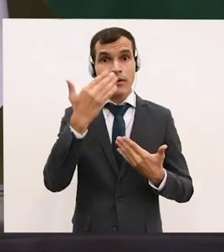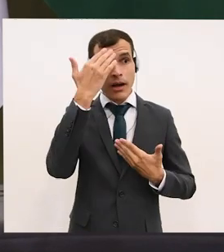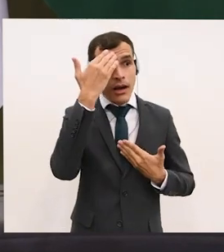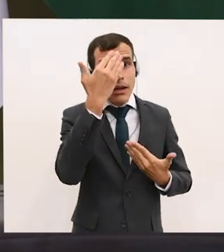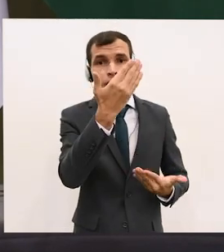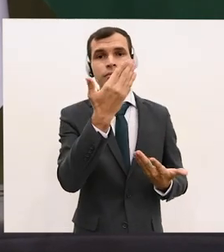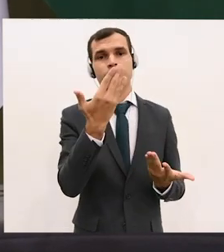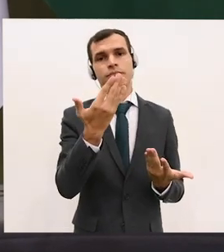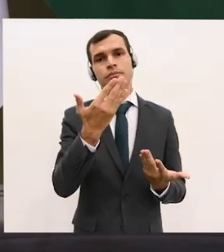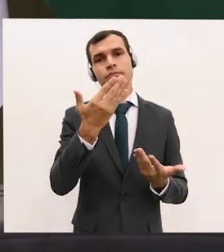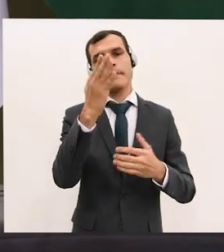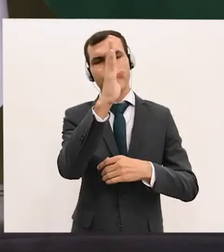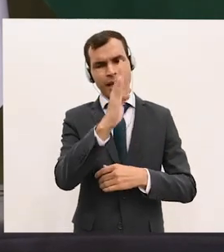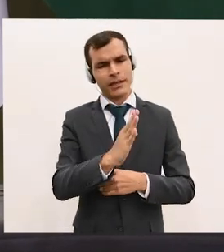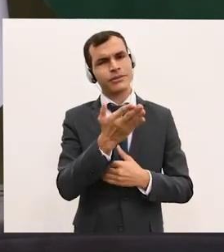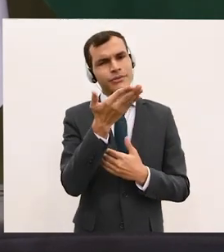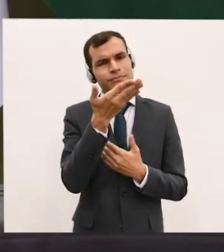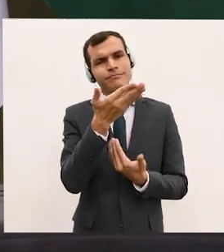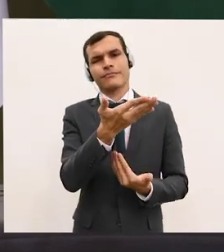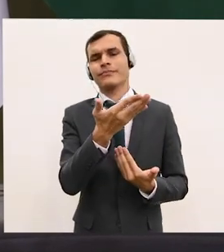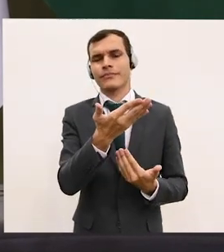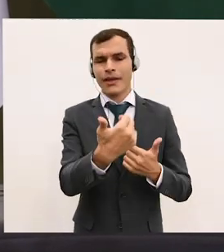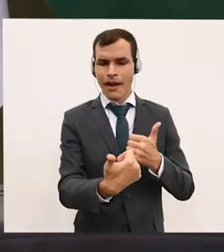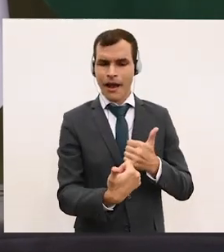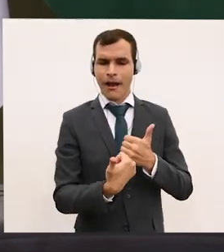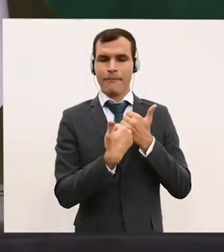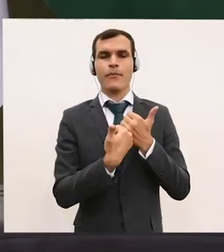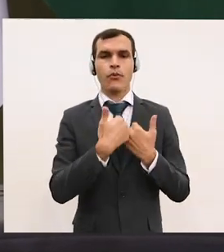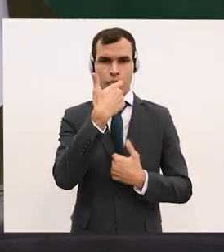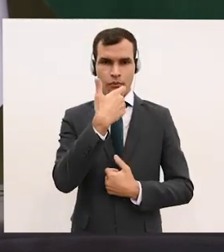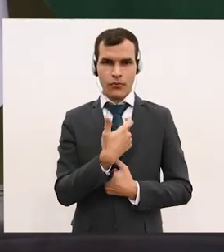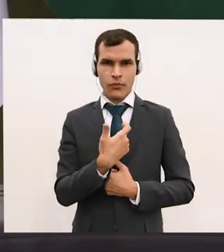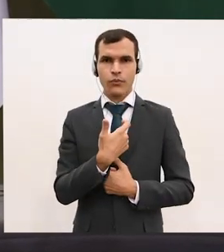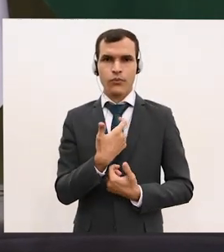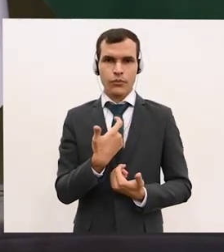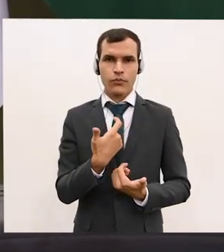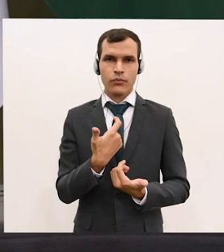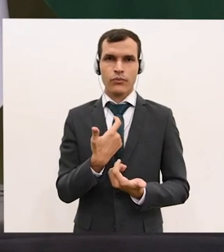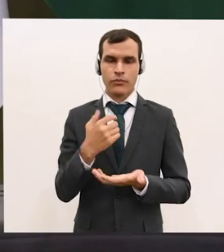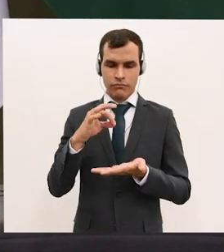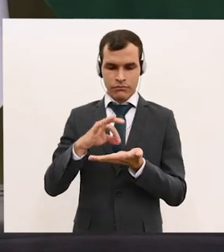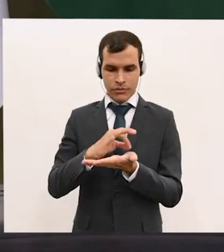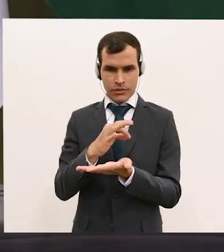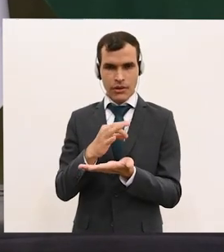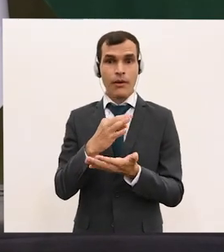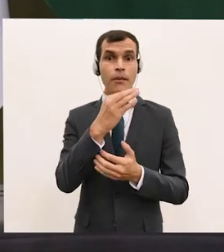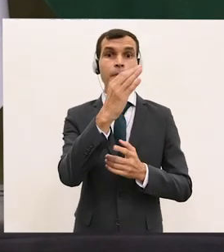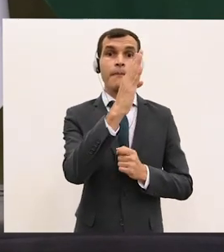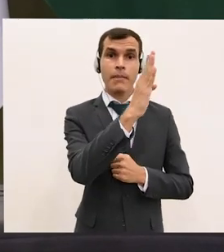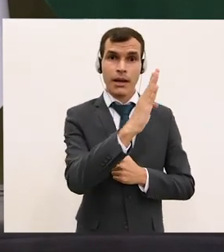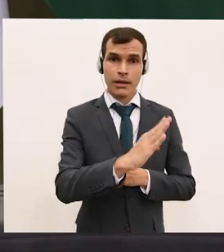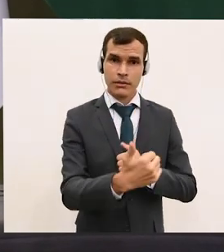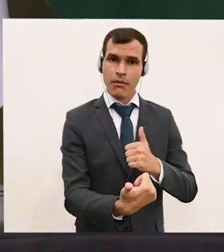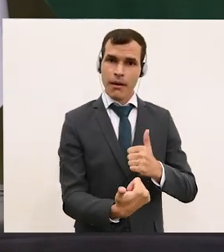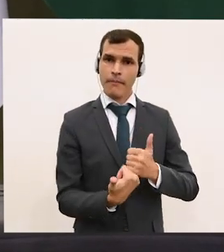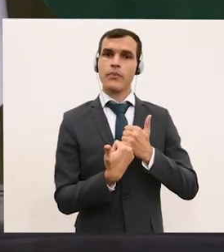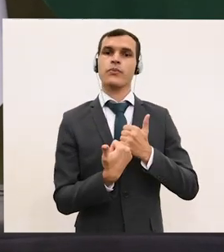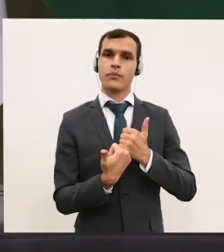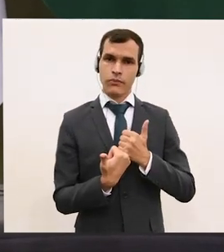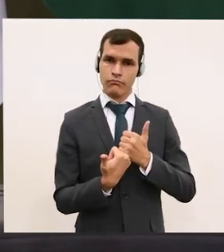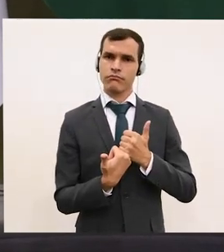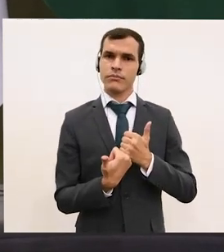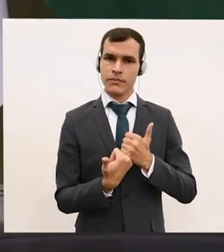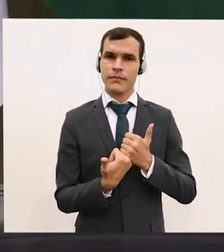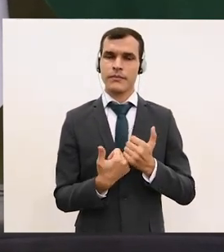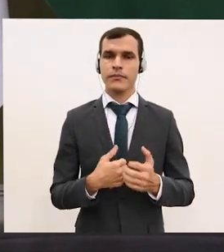candidacy. As the minister said, Brazil supported my candidacy from day one,